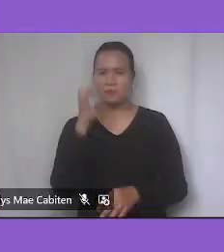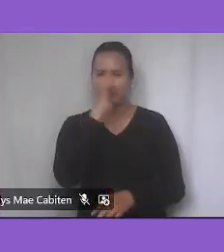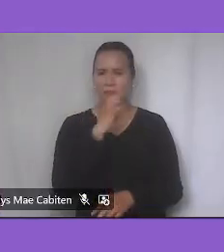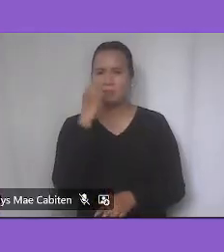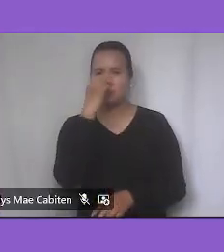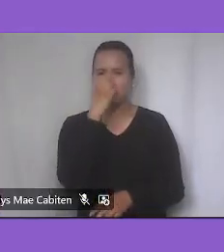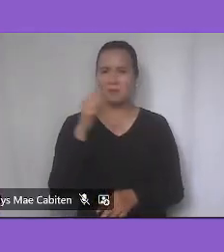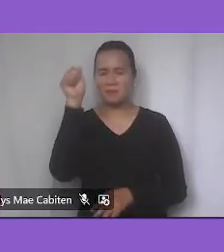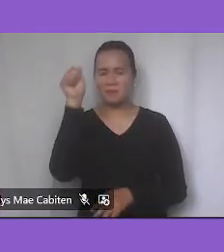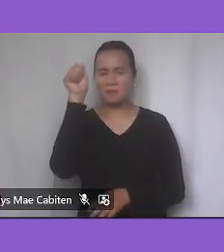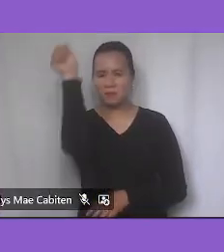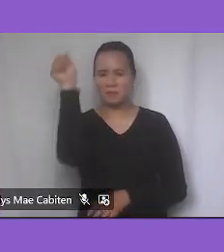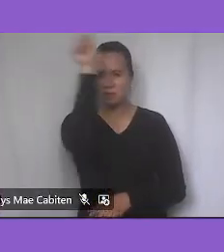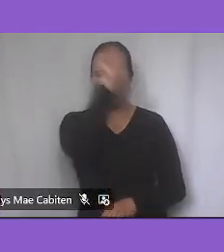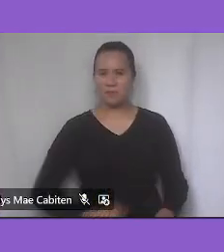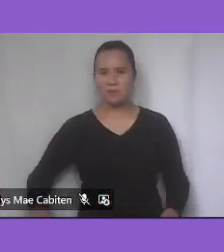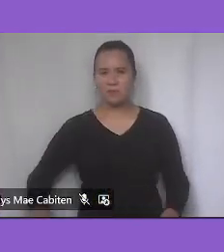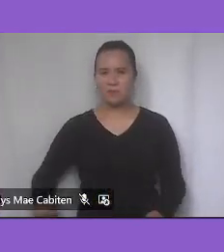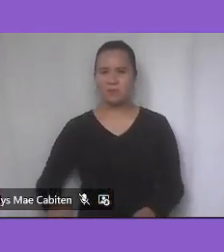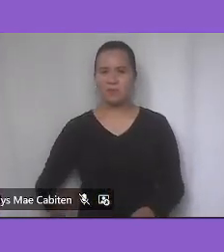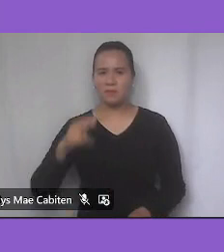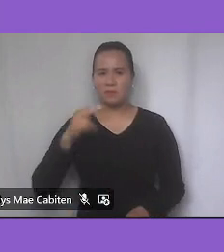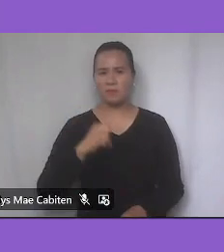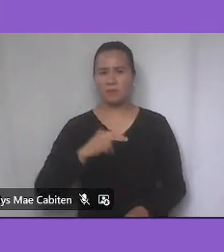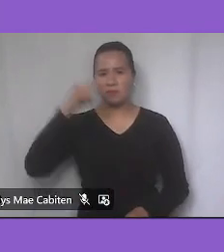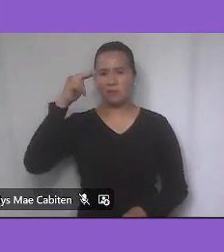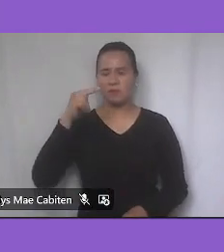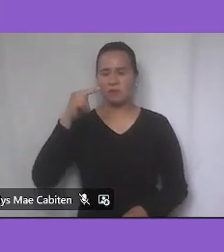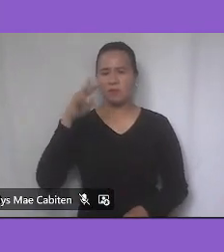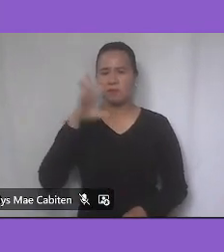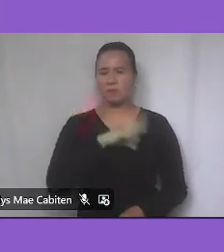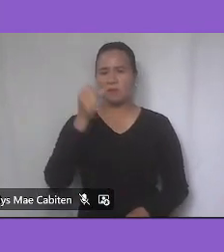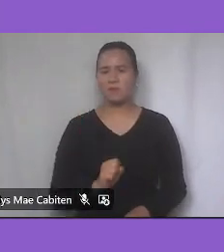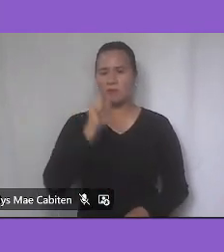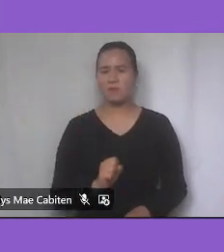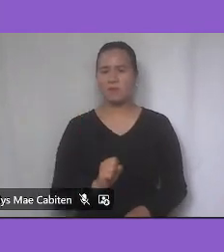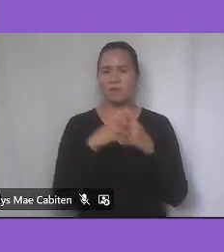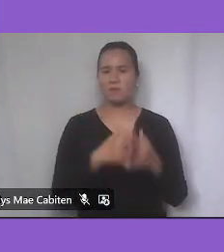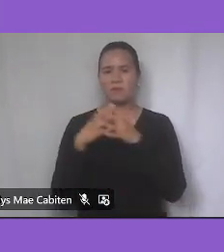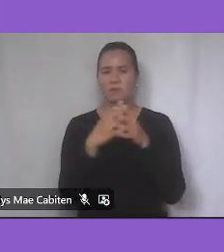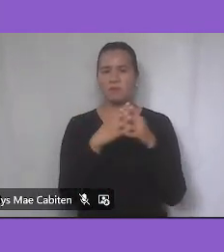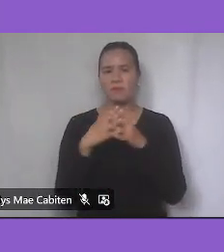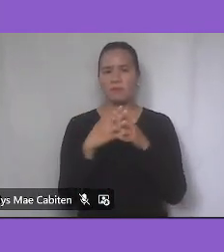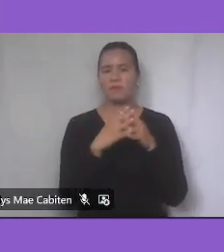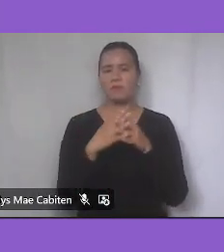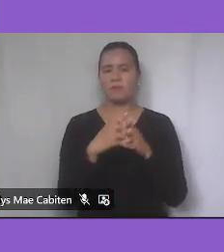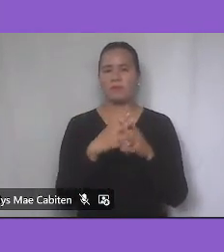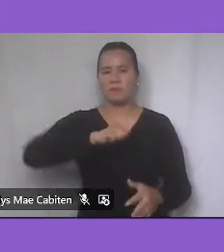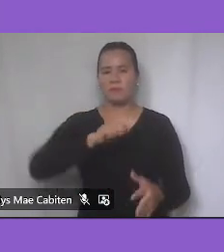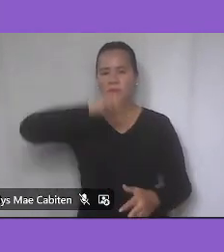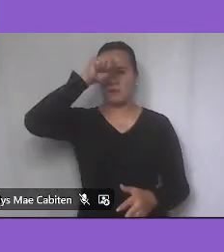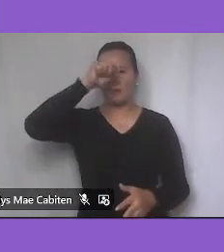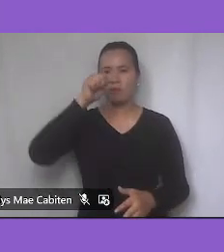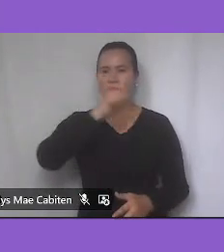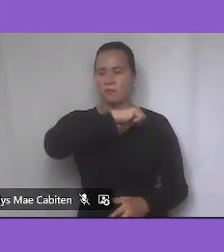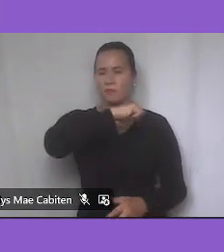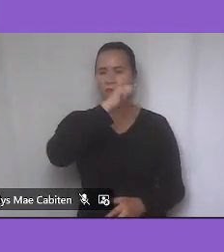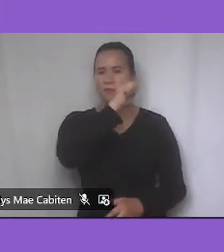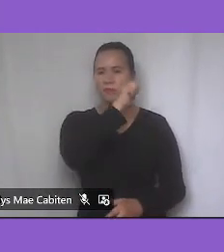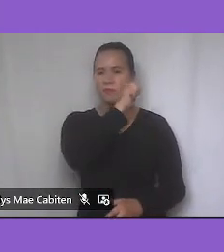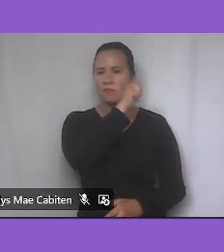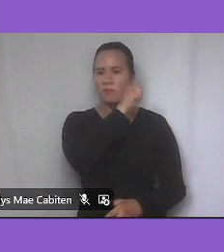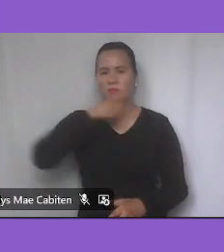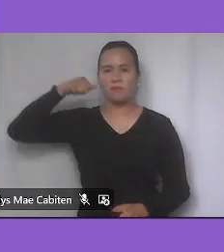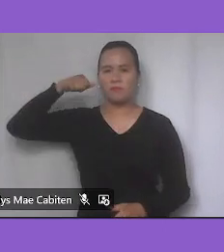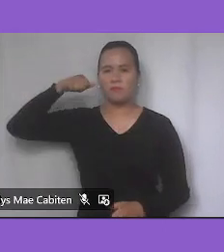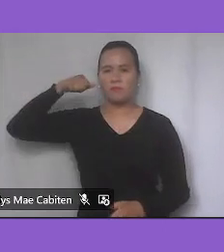America, Antarctica, Australia. And because of that performance strategy, if I shift slides, you can